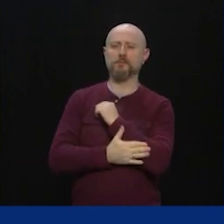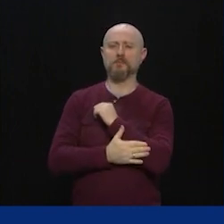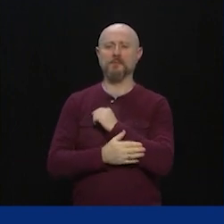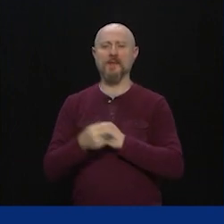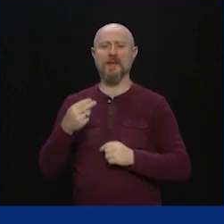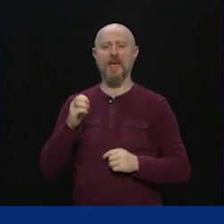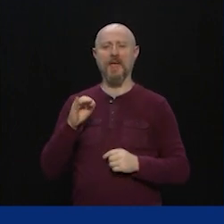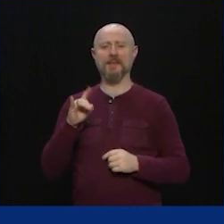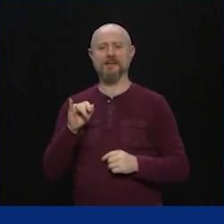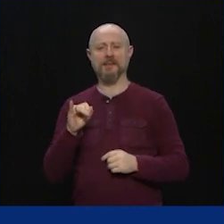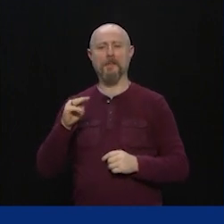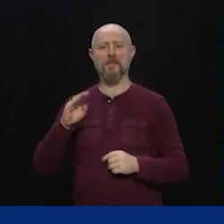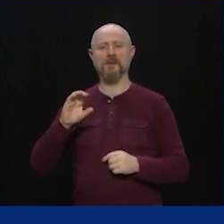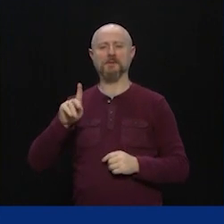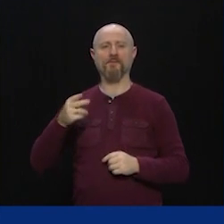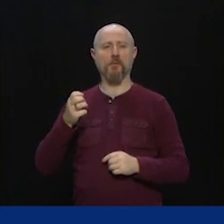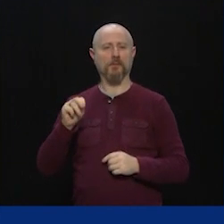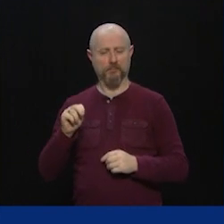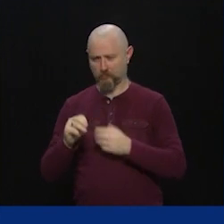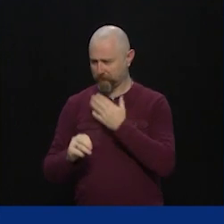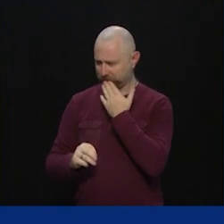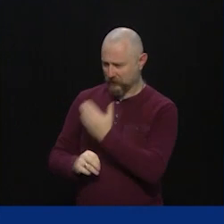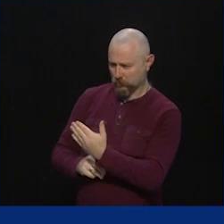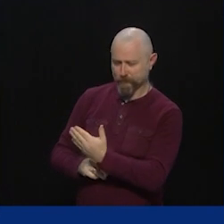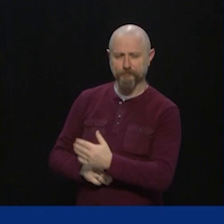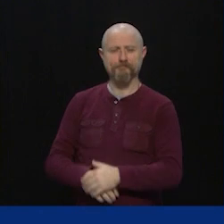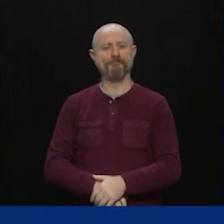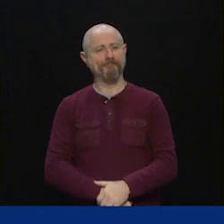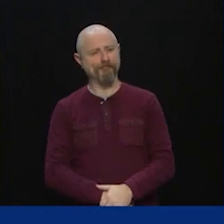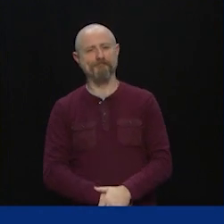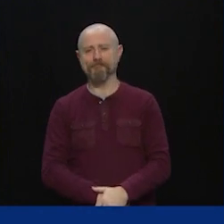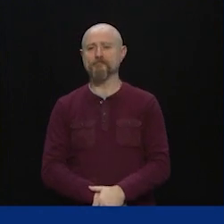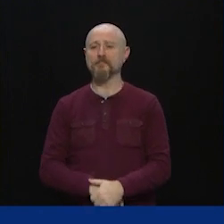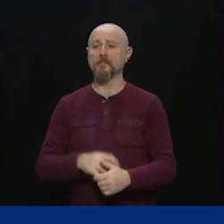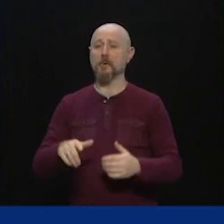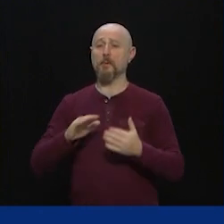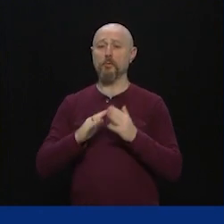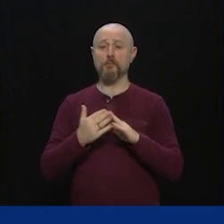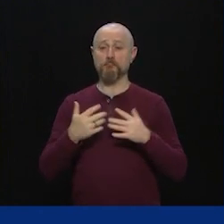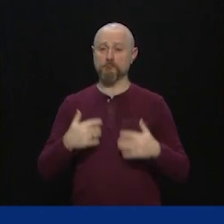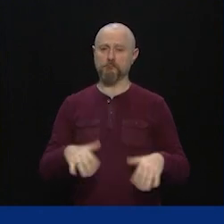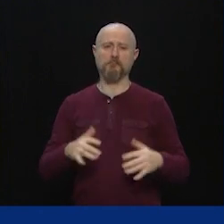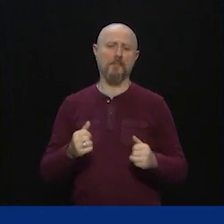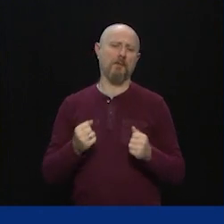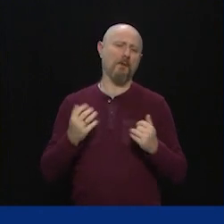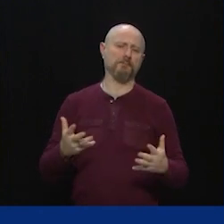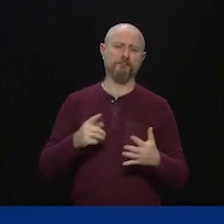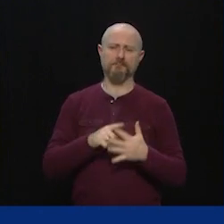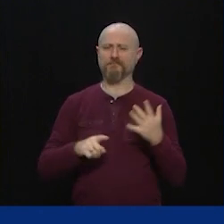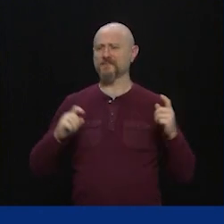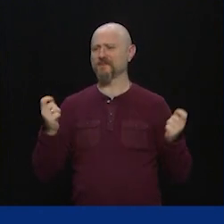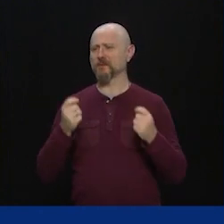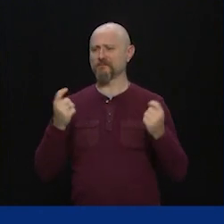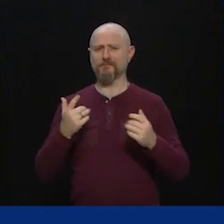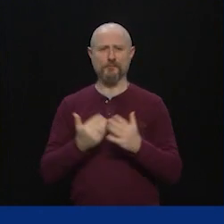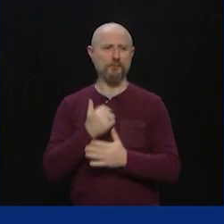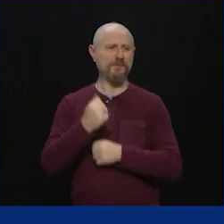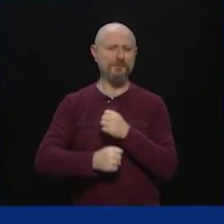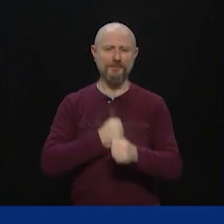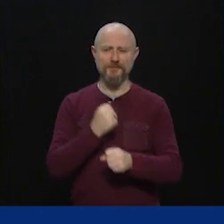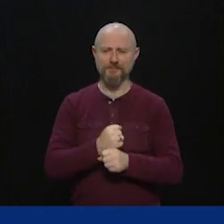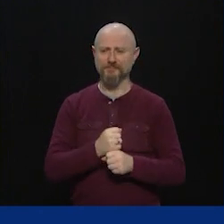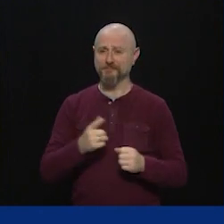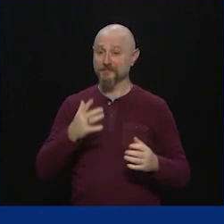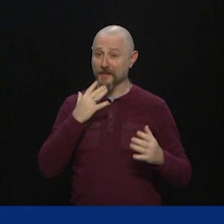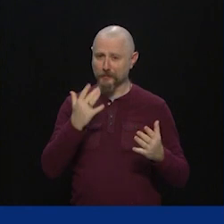So our community has much to celebrate this new year, and the best way to ensure that we can do that and do it safely is